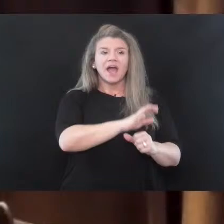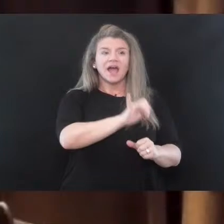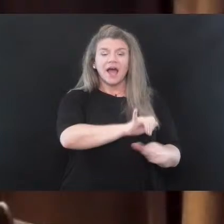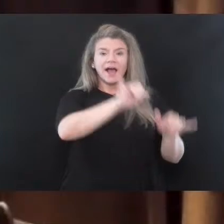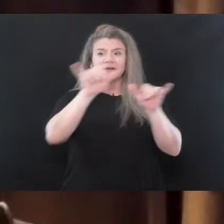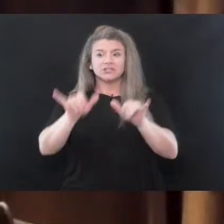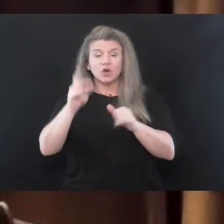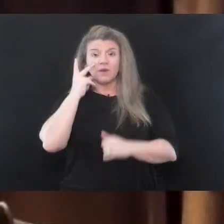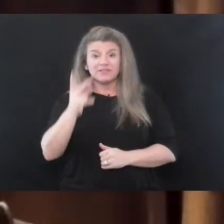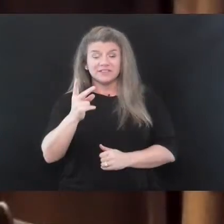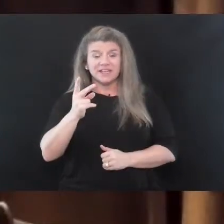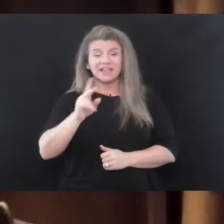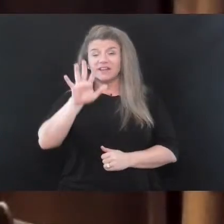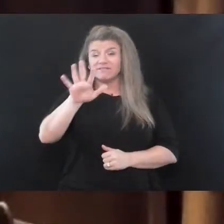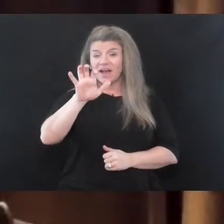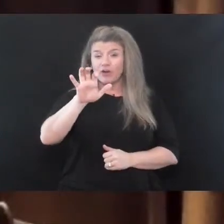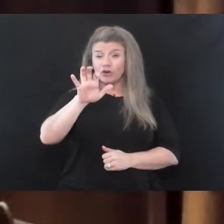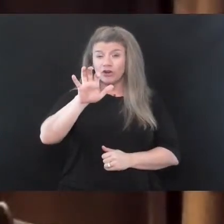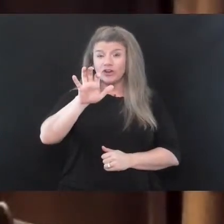contrast, we have seen